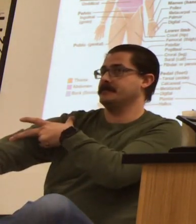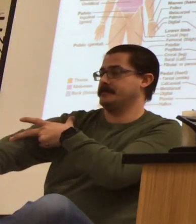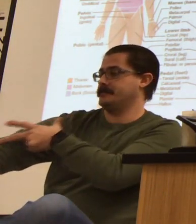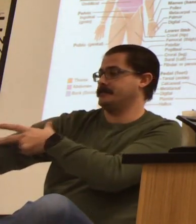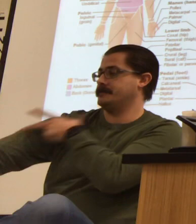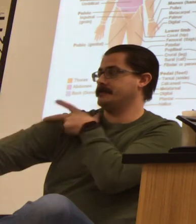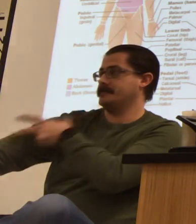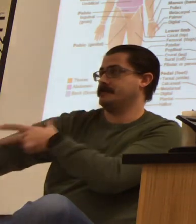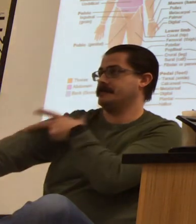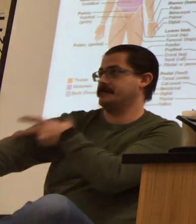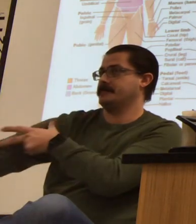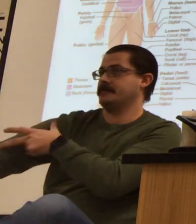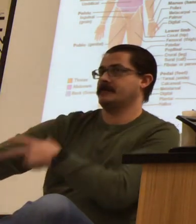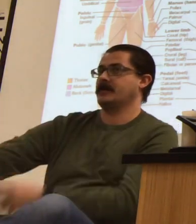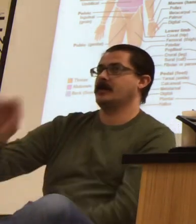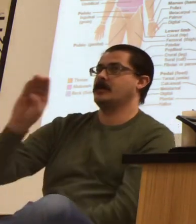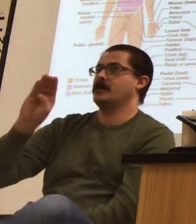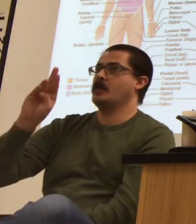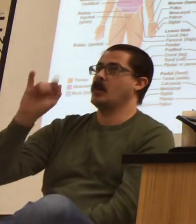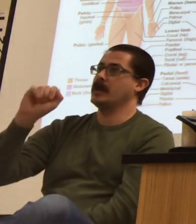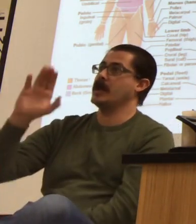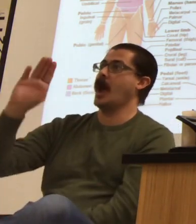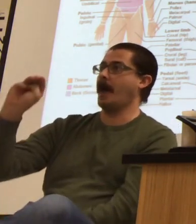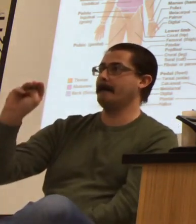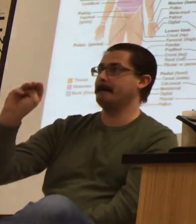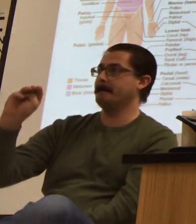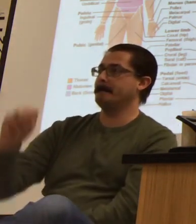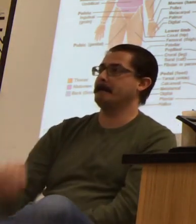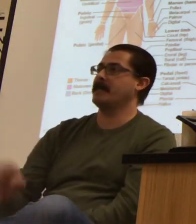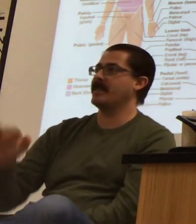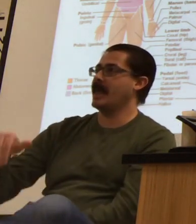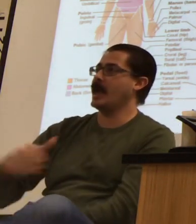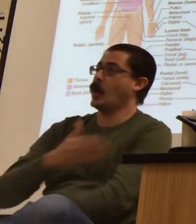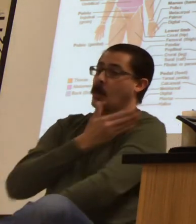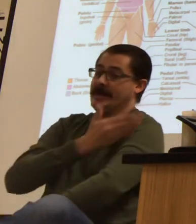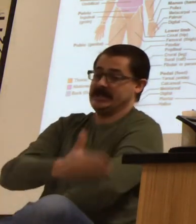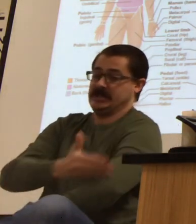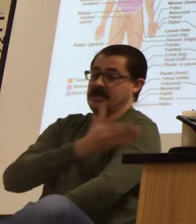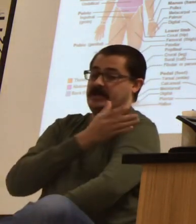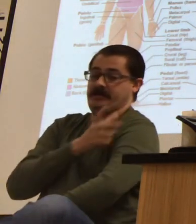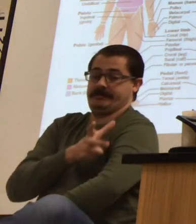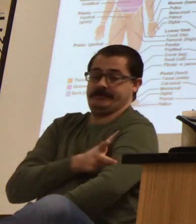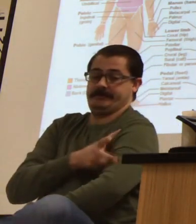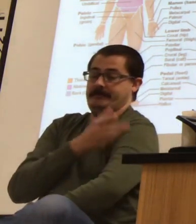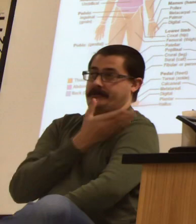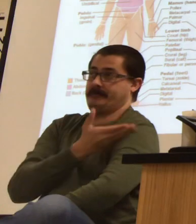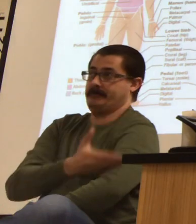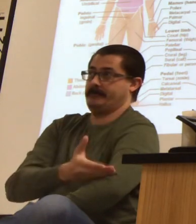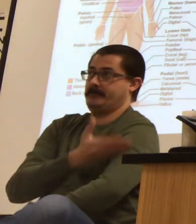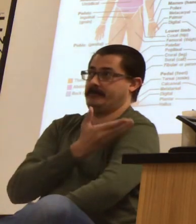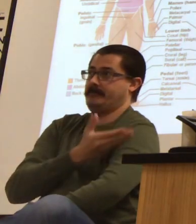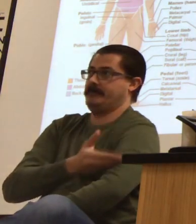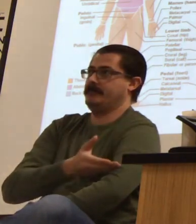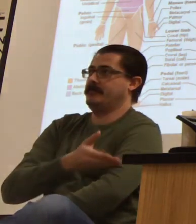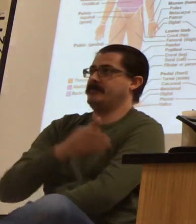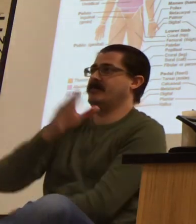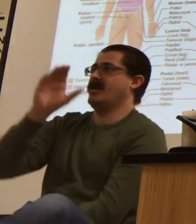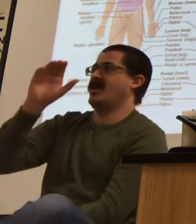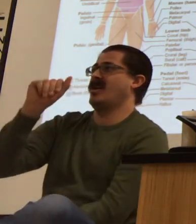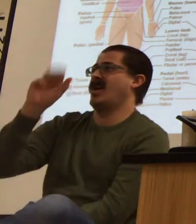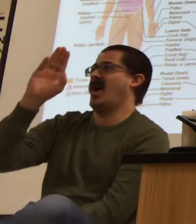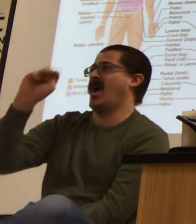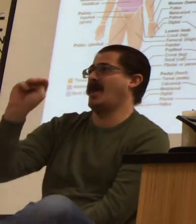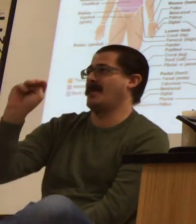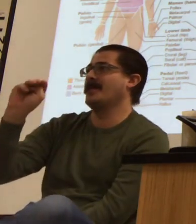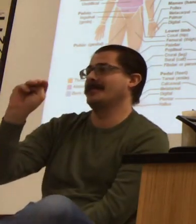The brachial region, or the brachium. Brachial region is arm in anatomy,